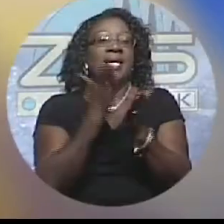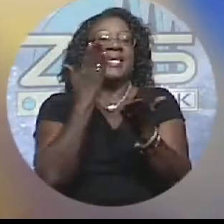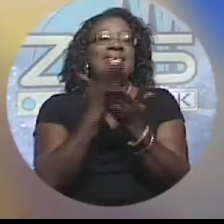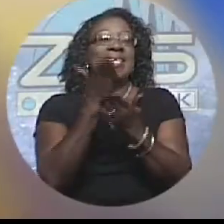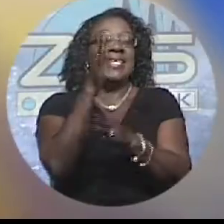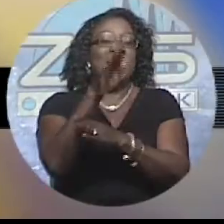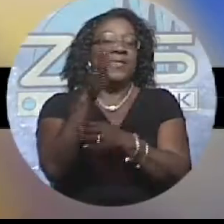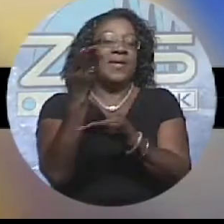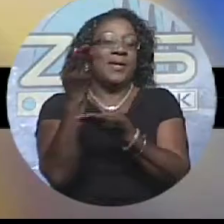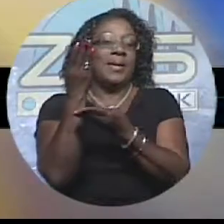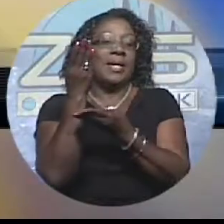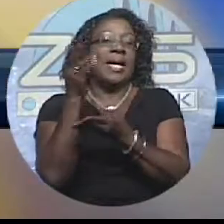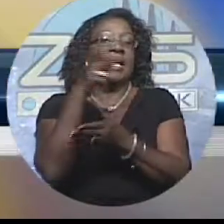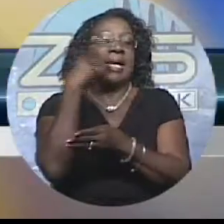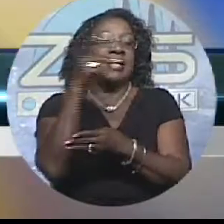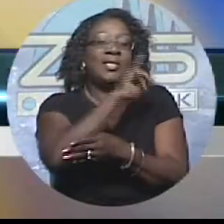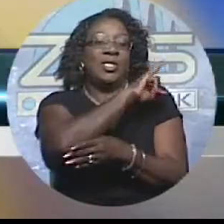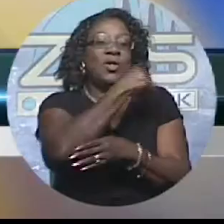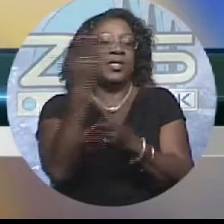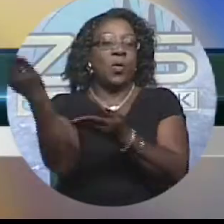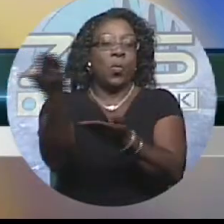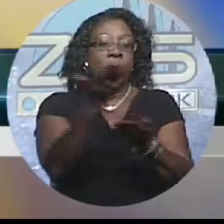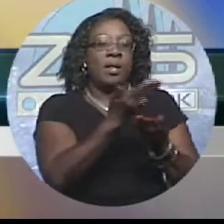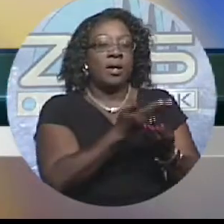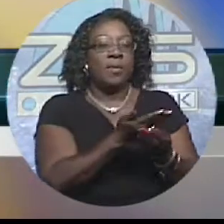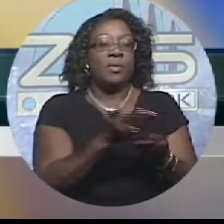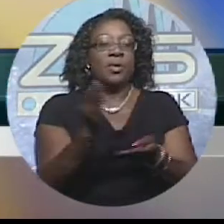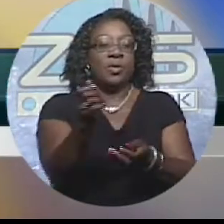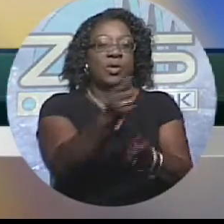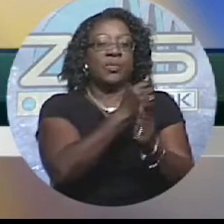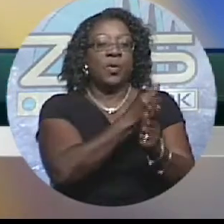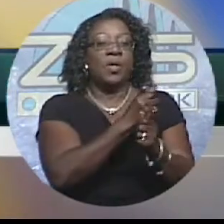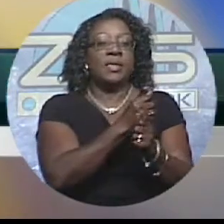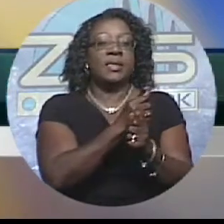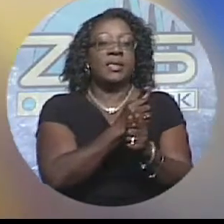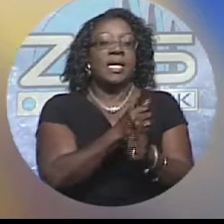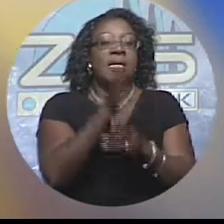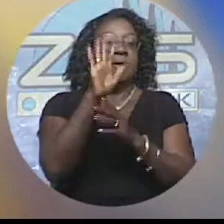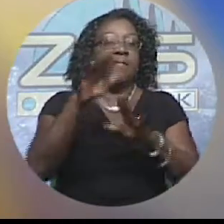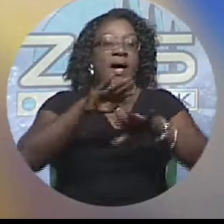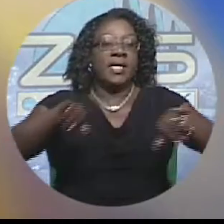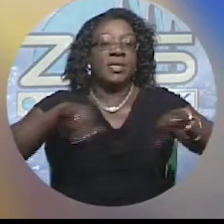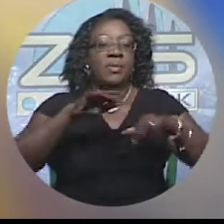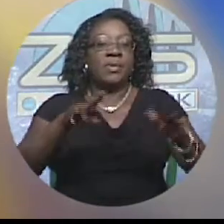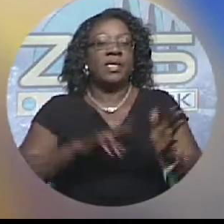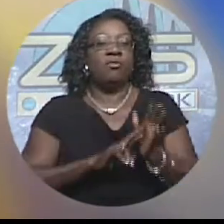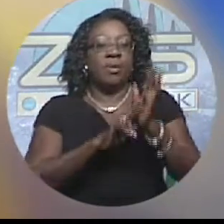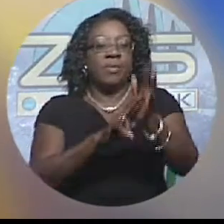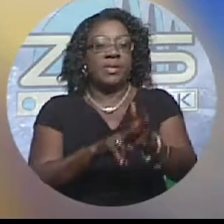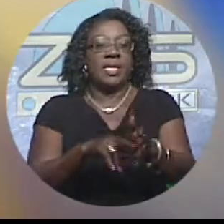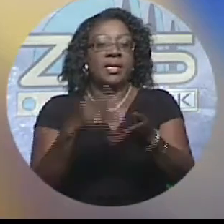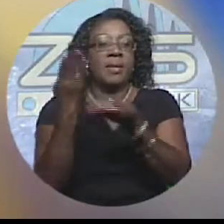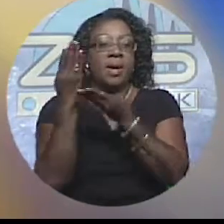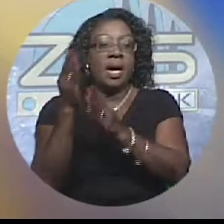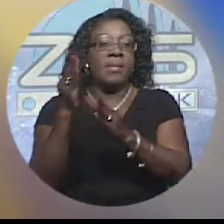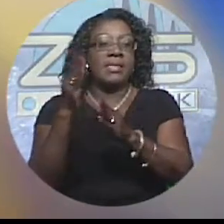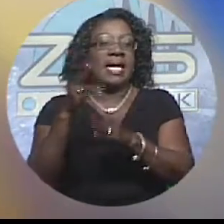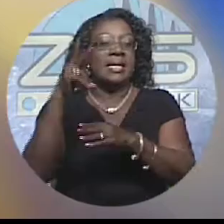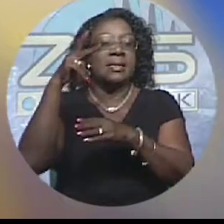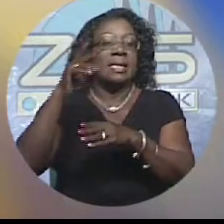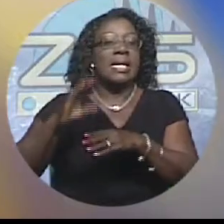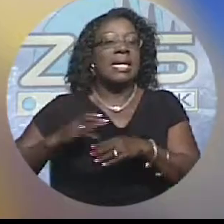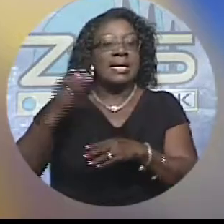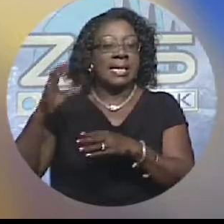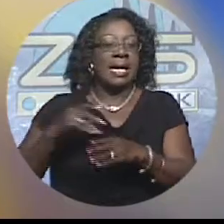Good evening, Bahamas. I'm Kelsey Johnson. Welcome to Sports Sunday. The 5 swimmers that represented the Bahamas at the Pan Am Games will now turn